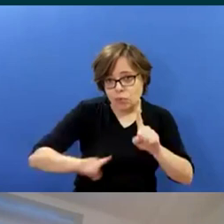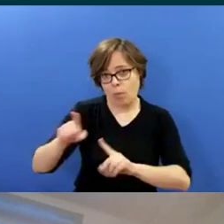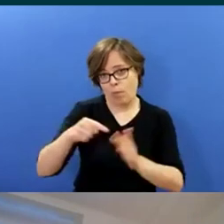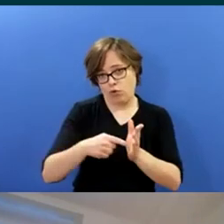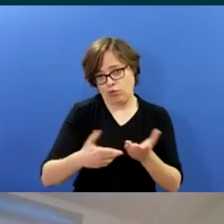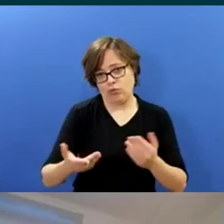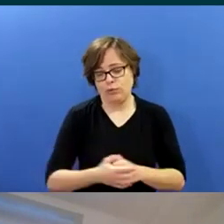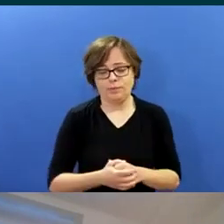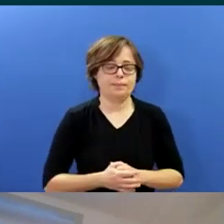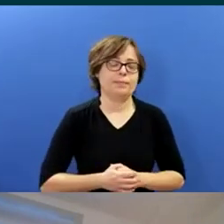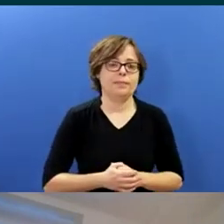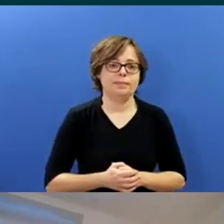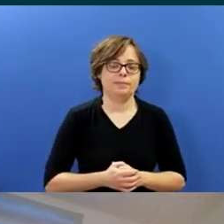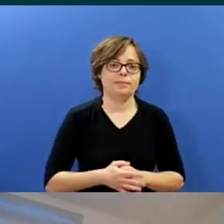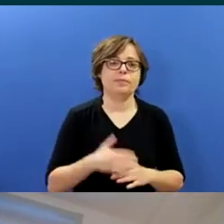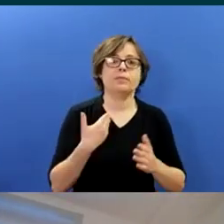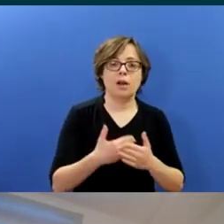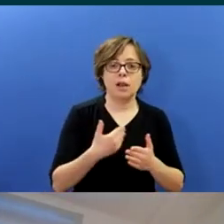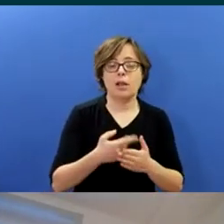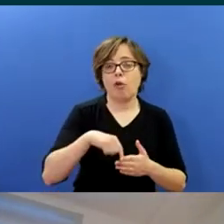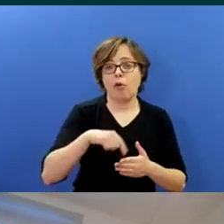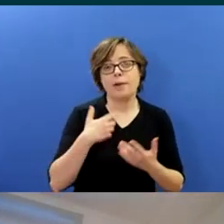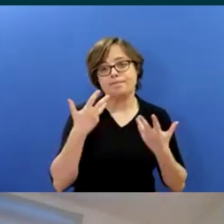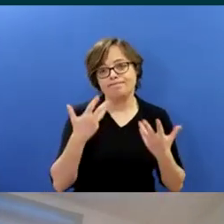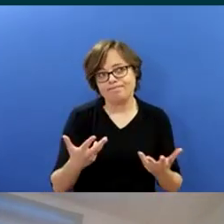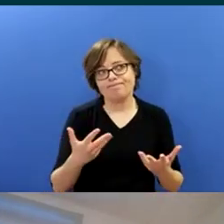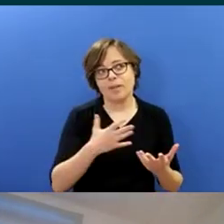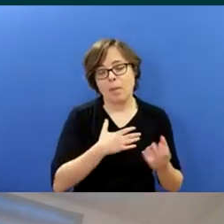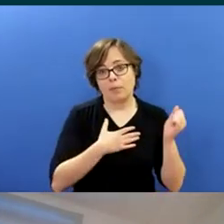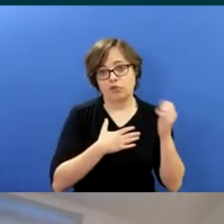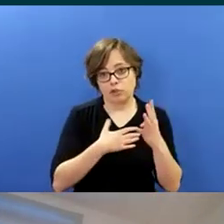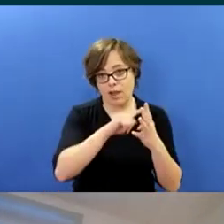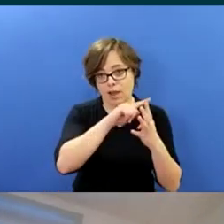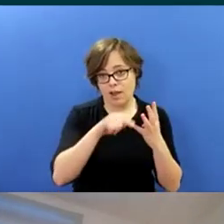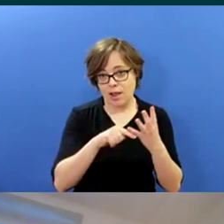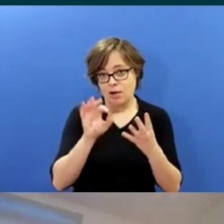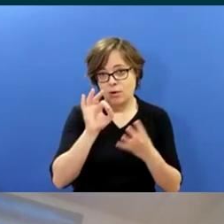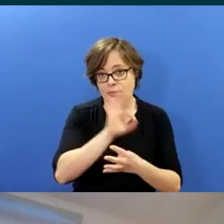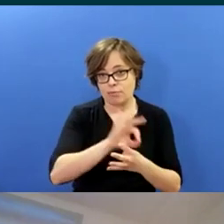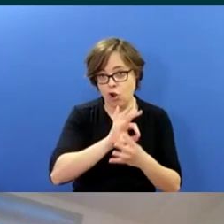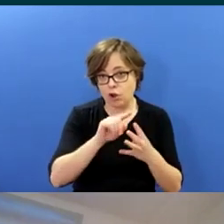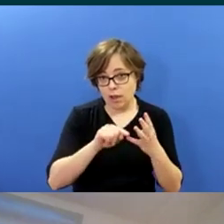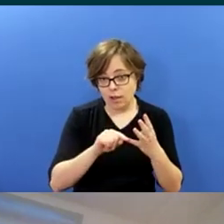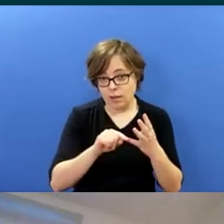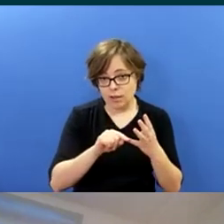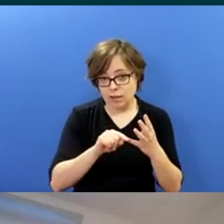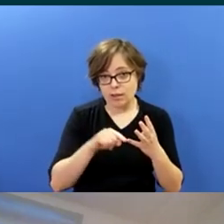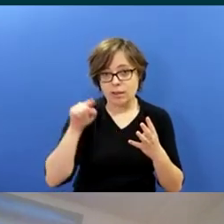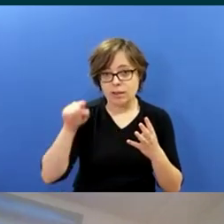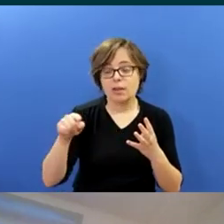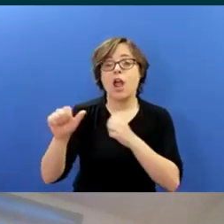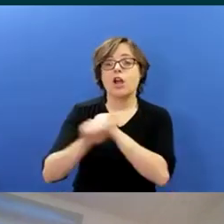4 ideas that win, and we're going to split up the 60,000 francs in a fair way among these